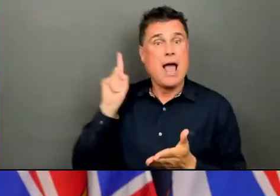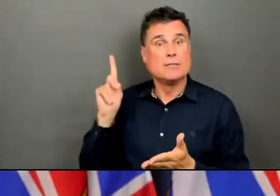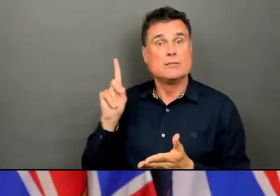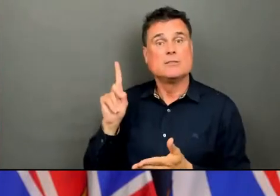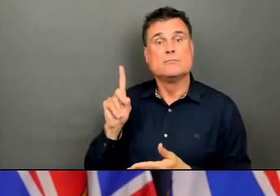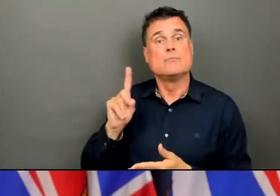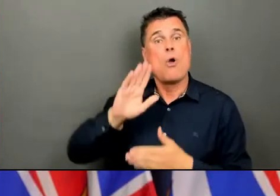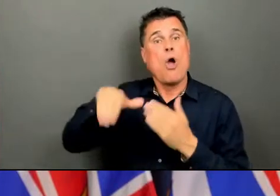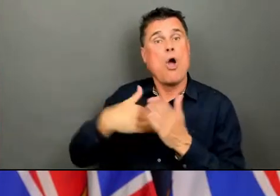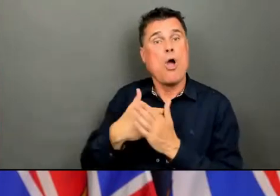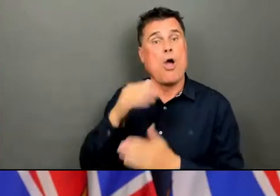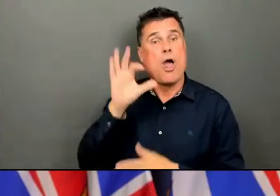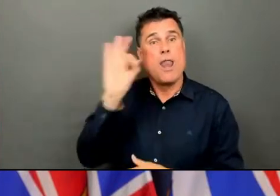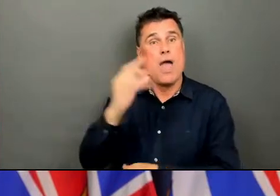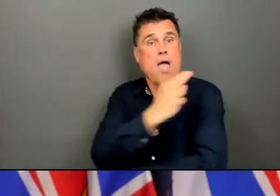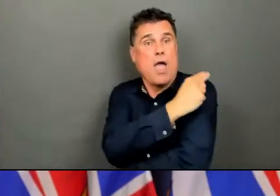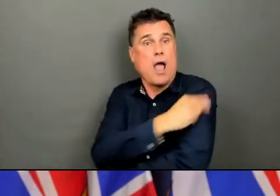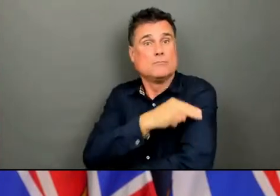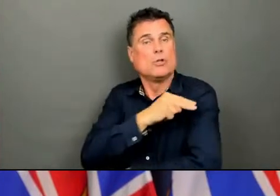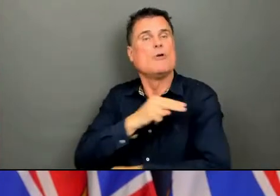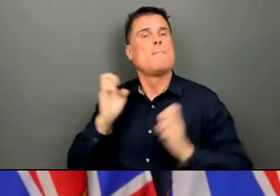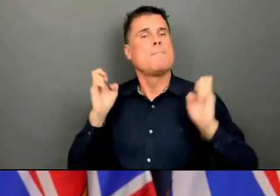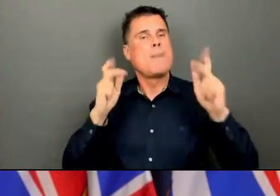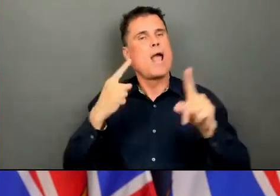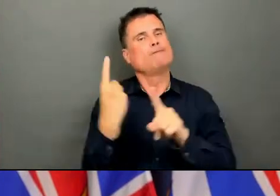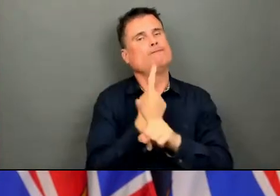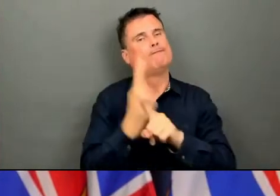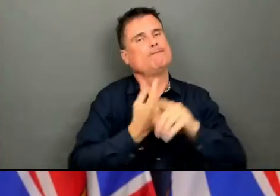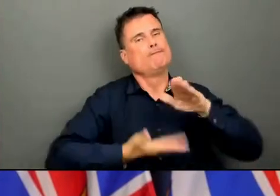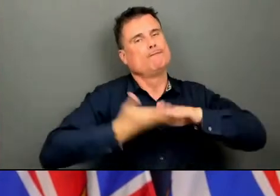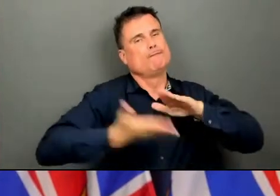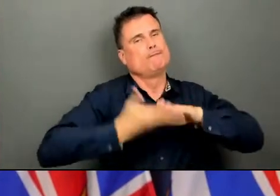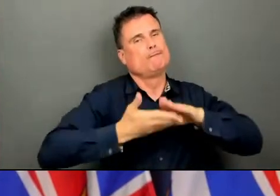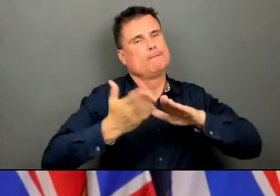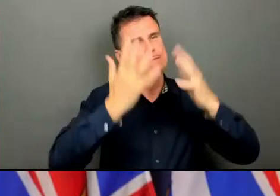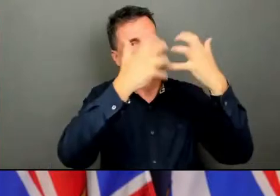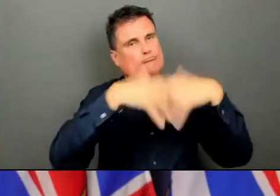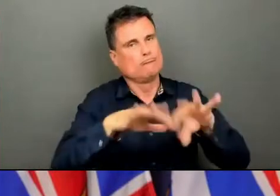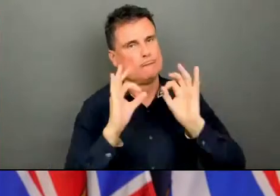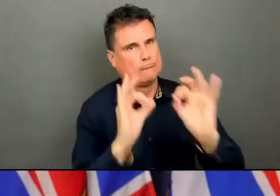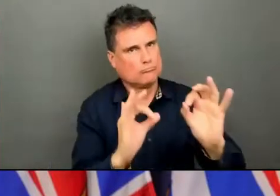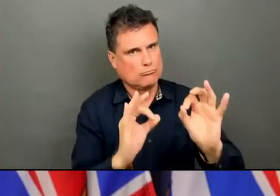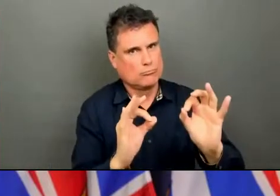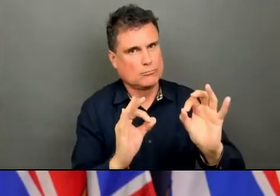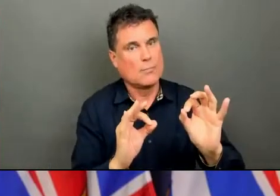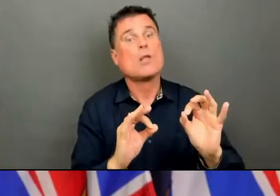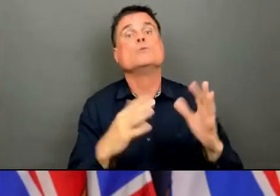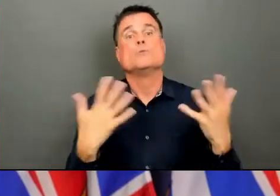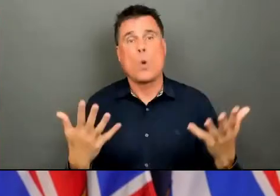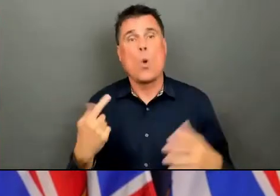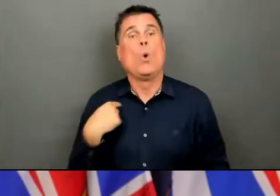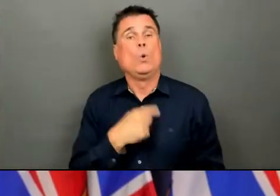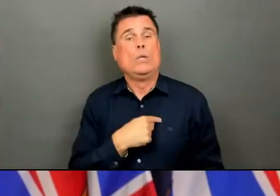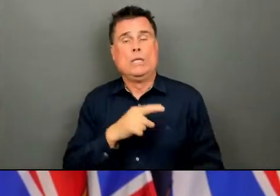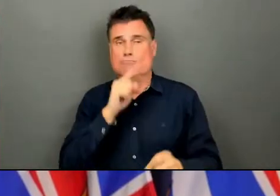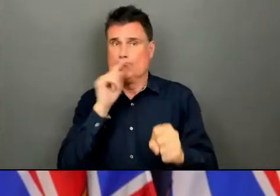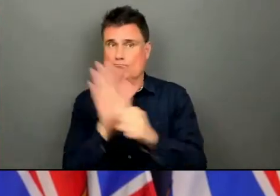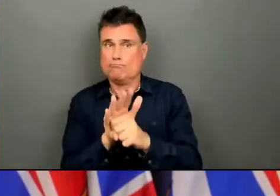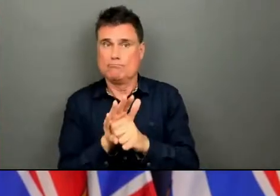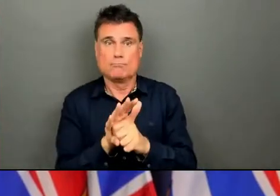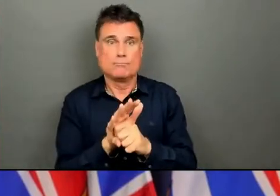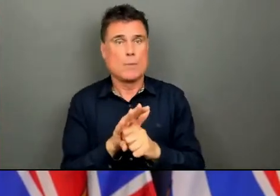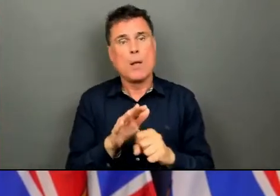hospitals were back to full operation by June 7th, and we've affirmed the commitment to get those individuals whose